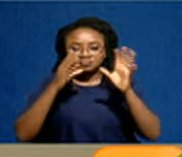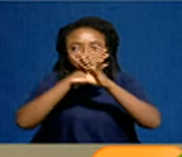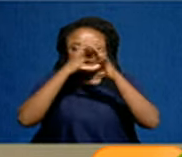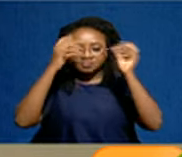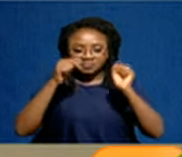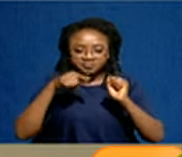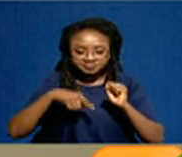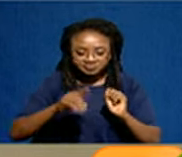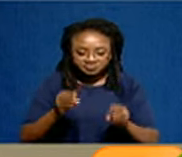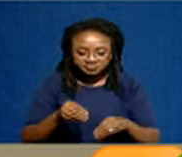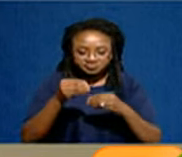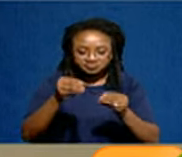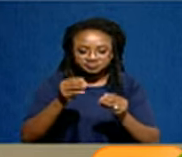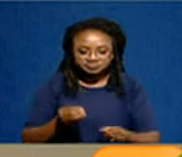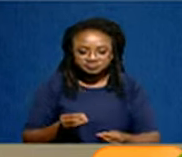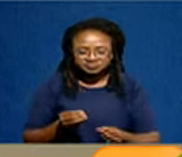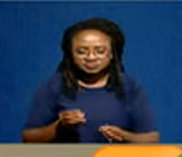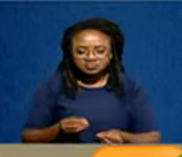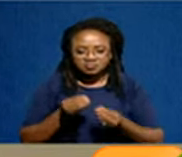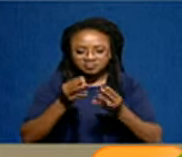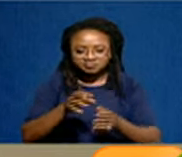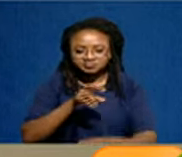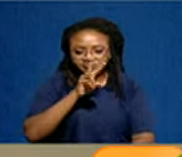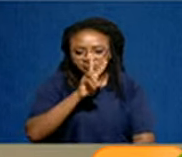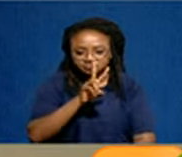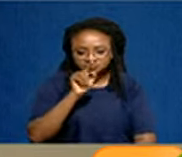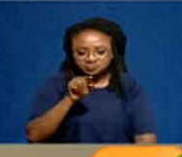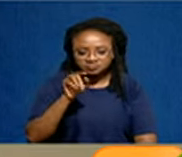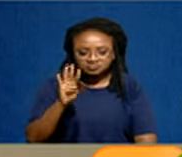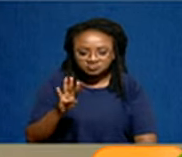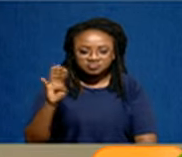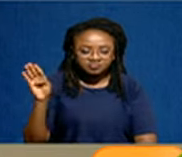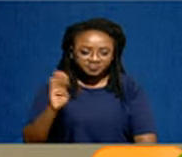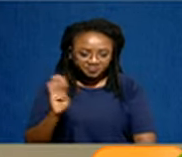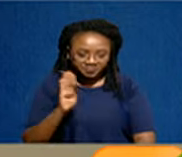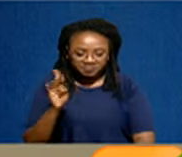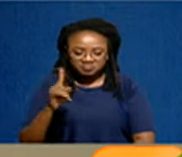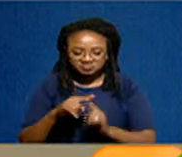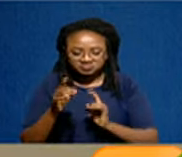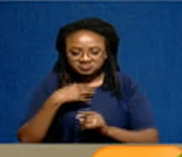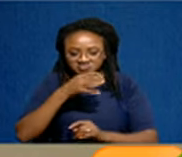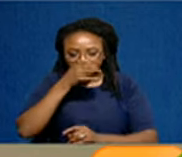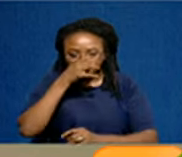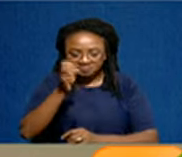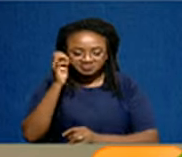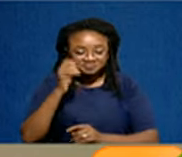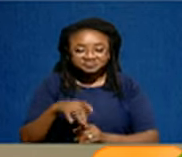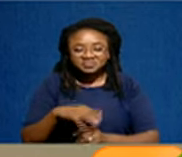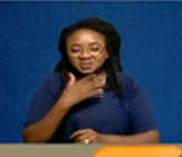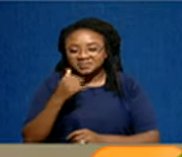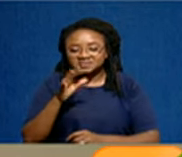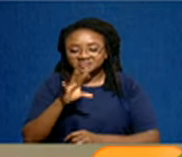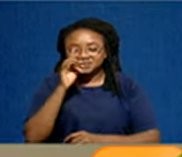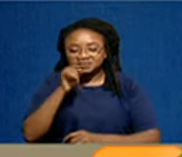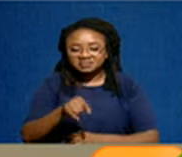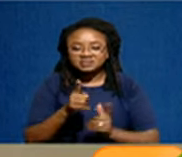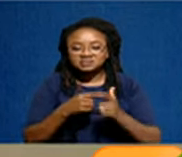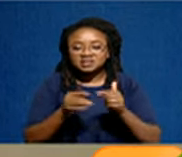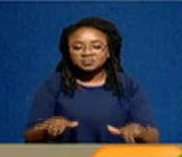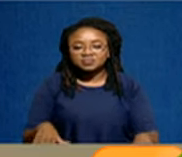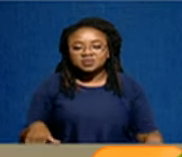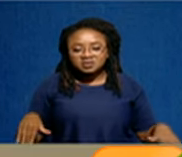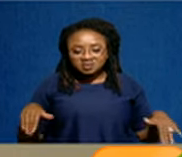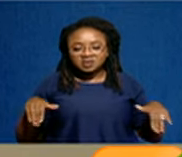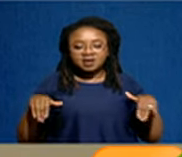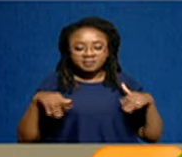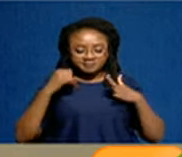he made an offer of $2.4 billion, which they have rubbished, instead of taking that one home and then fighting